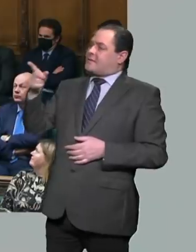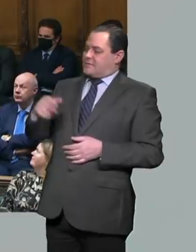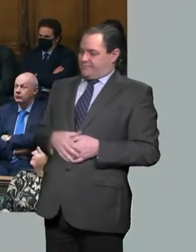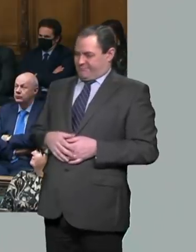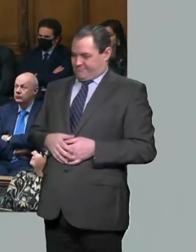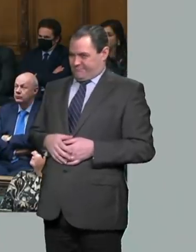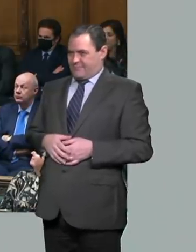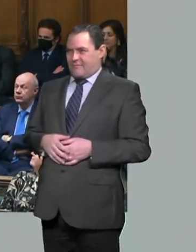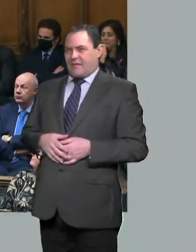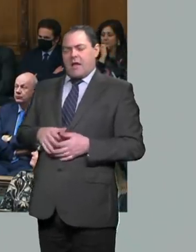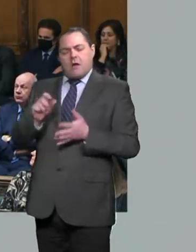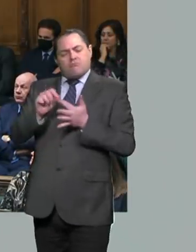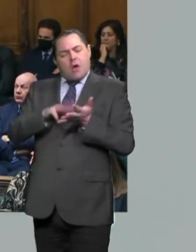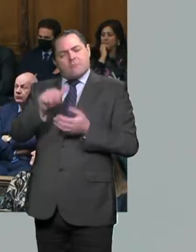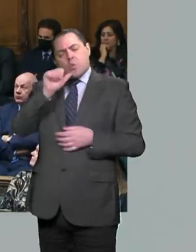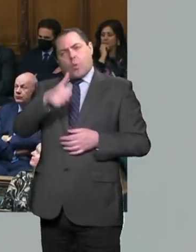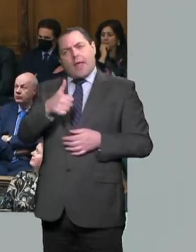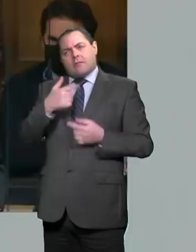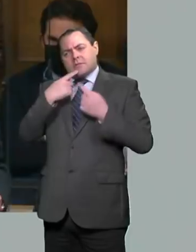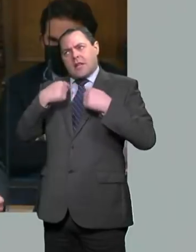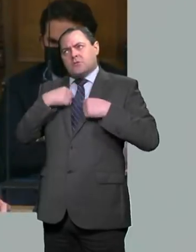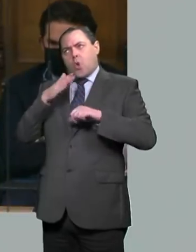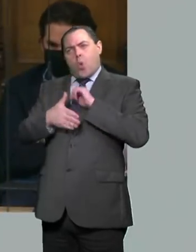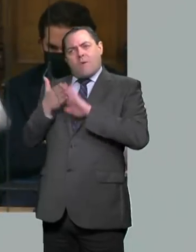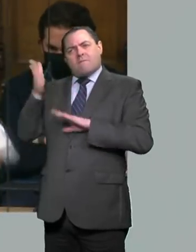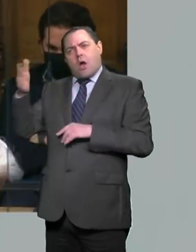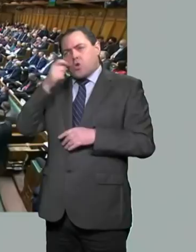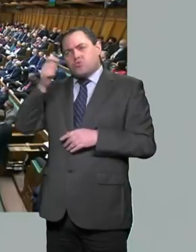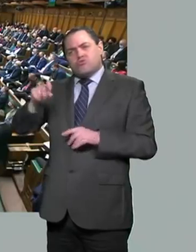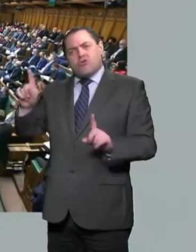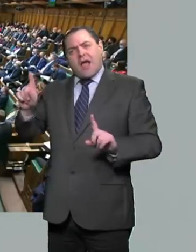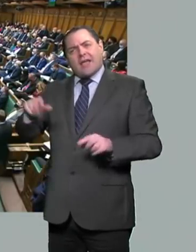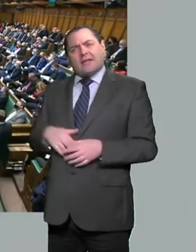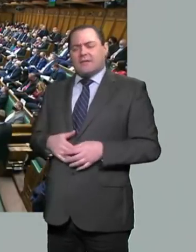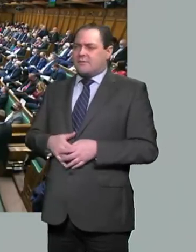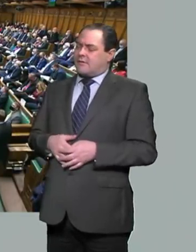Will he brief us on his visit to Ukraine? Prime Minister.